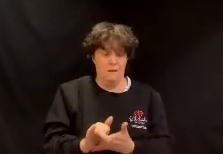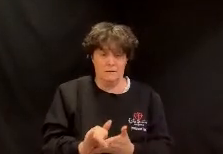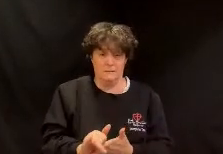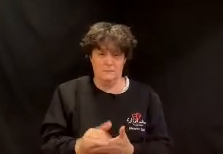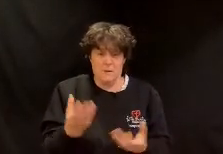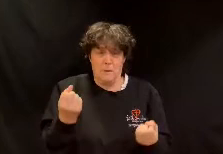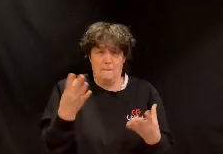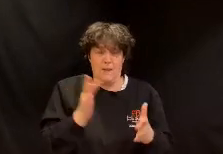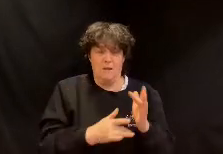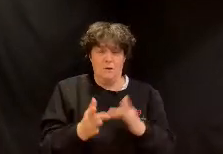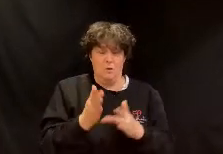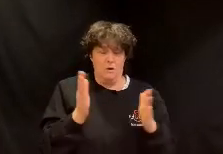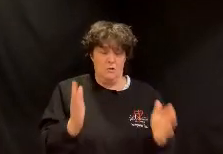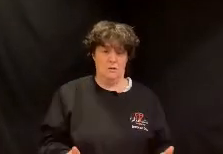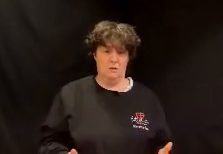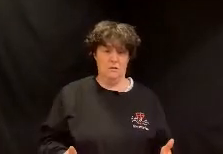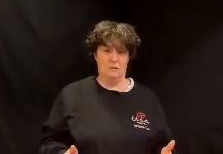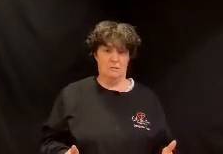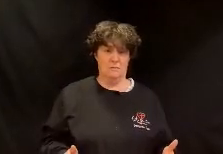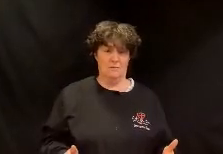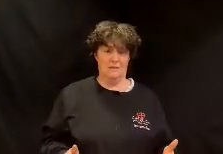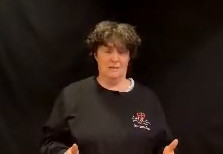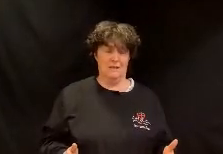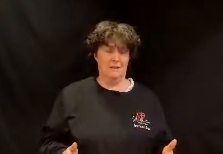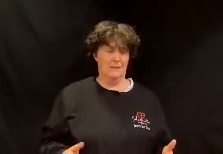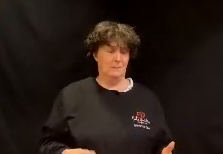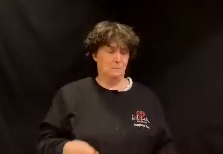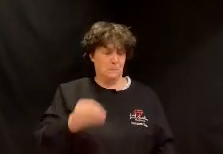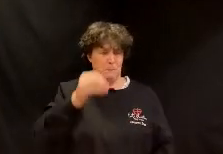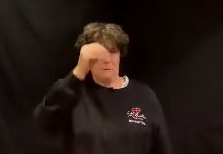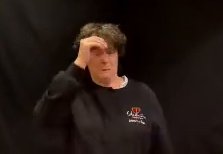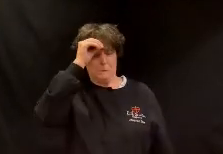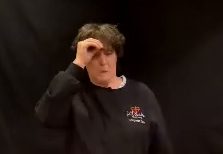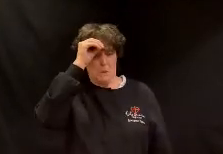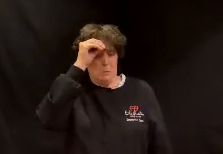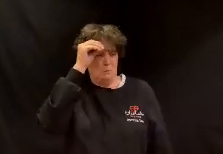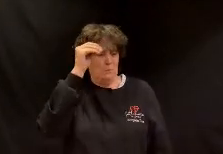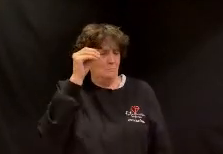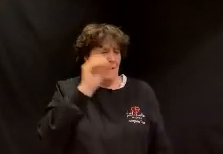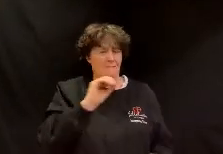Many Christians are not, they have no divine persuasion at all in their lives.